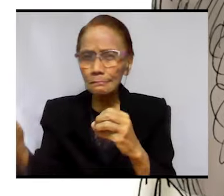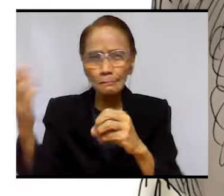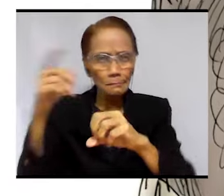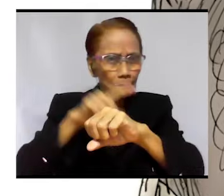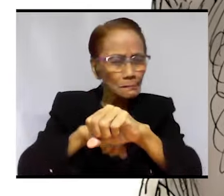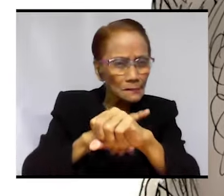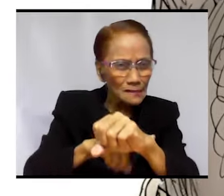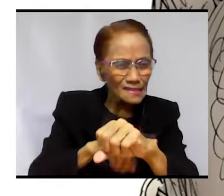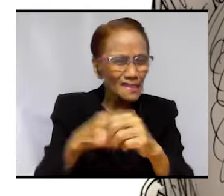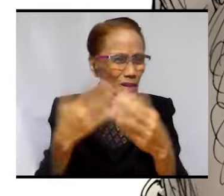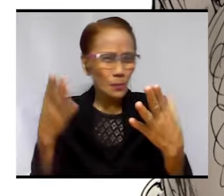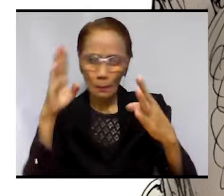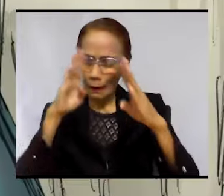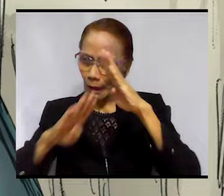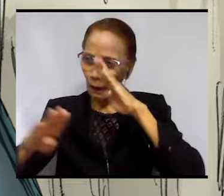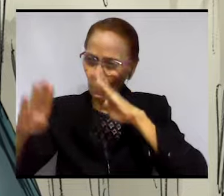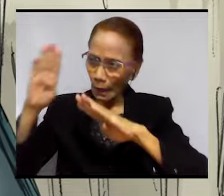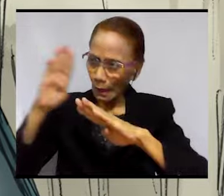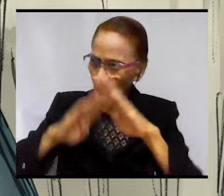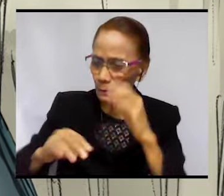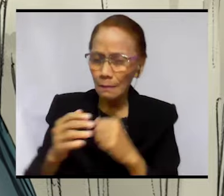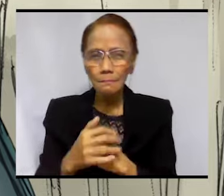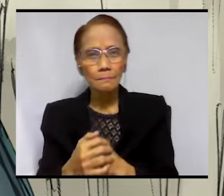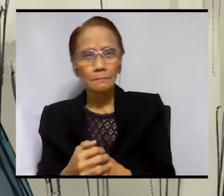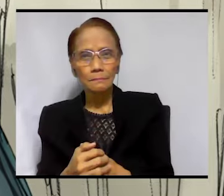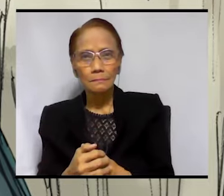in times of crisis.